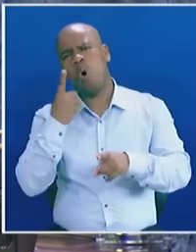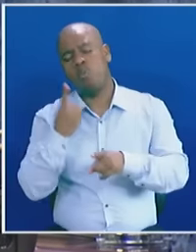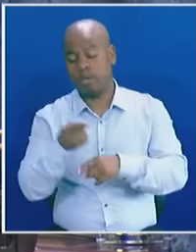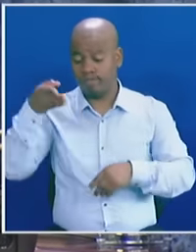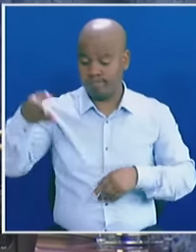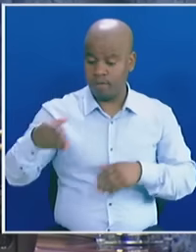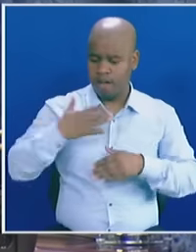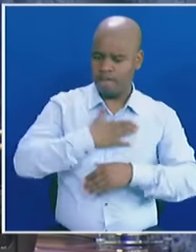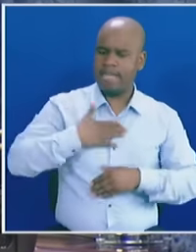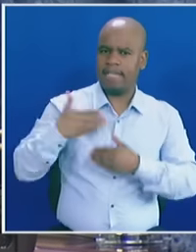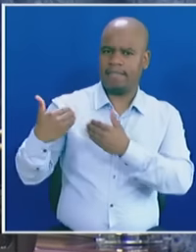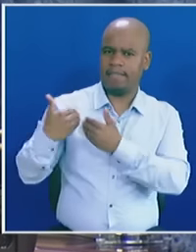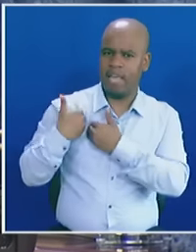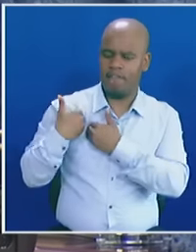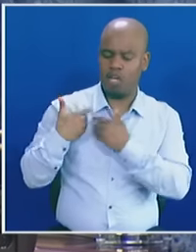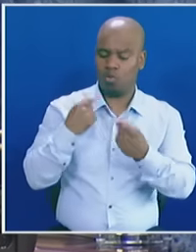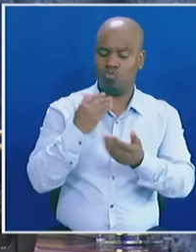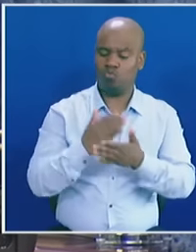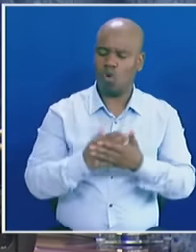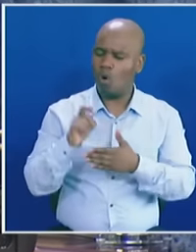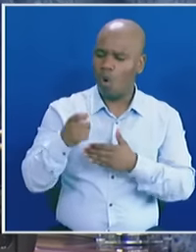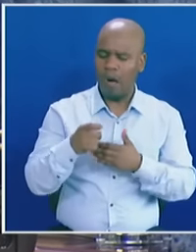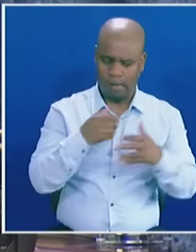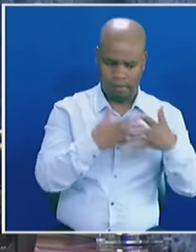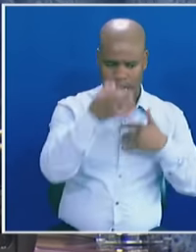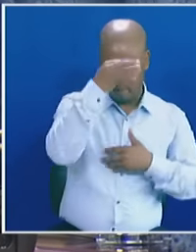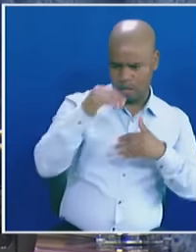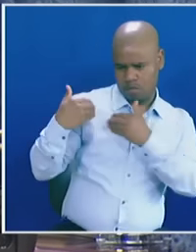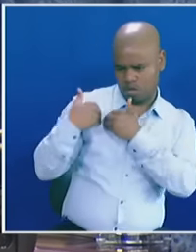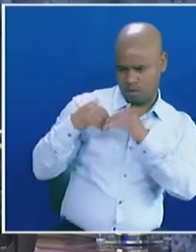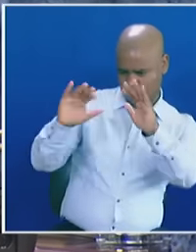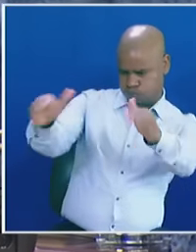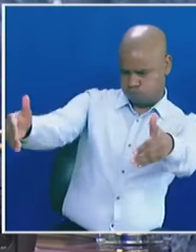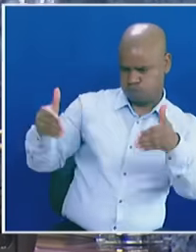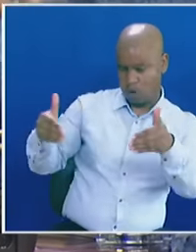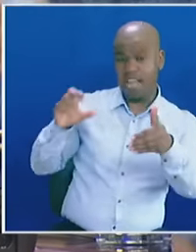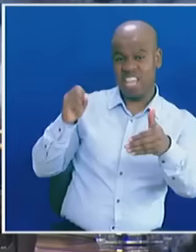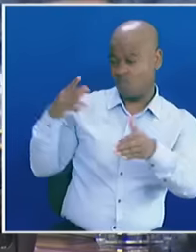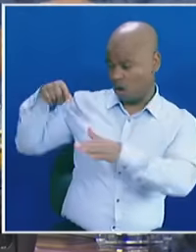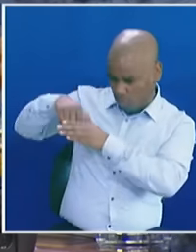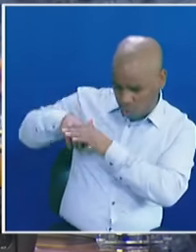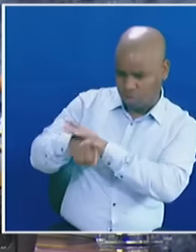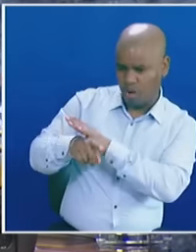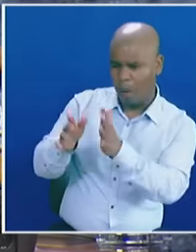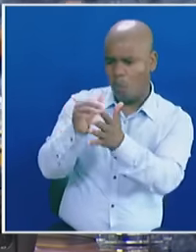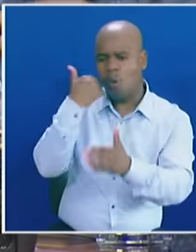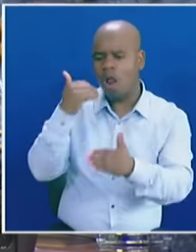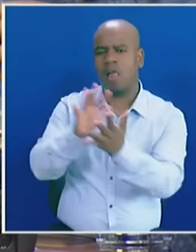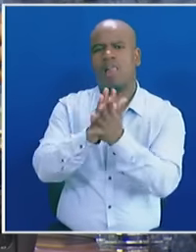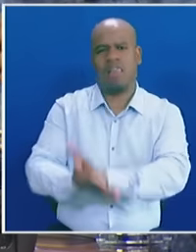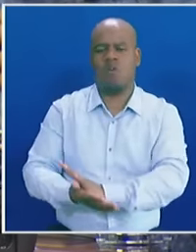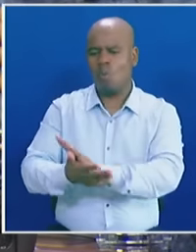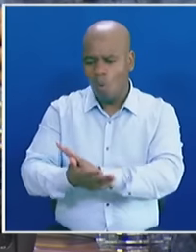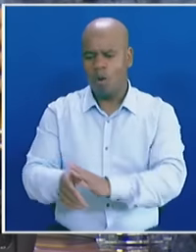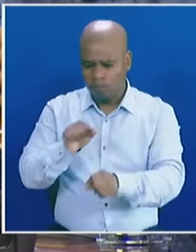and protected from any kind of invasion or terrorism. The African continent is well known to be